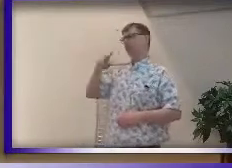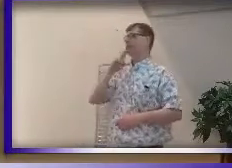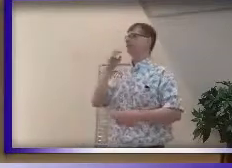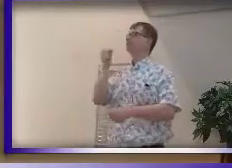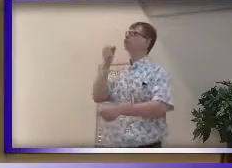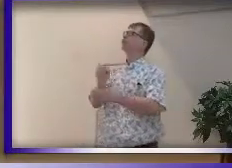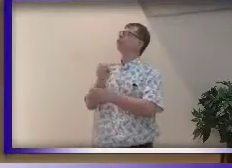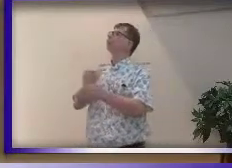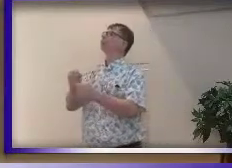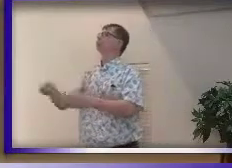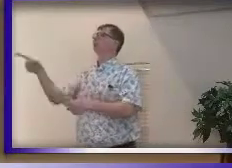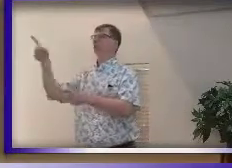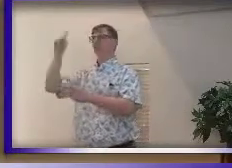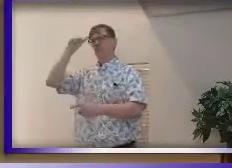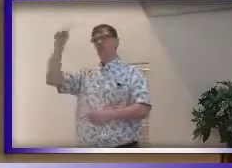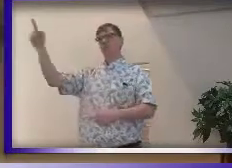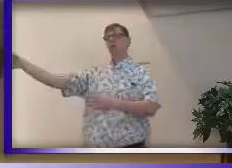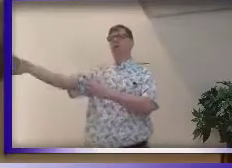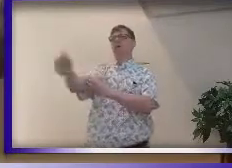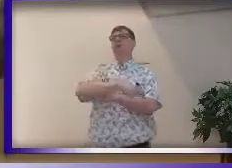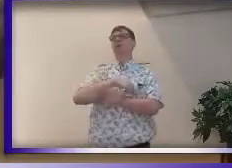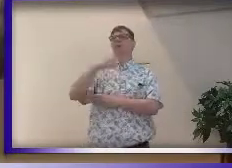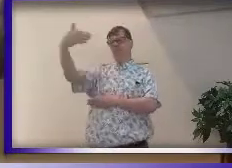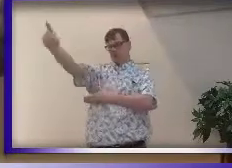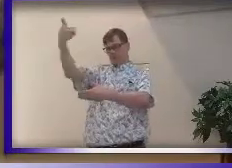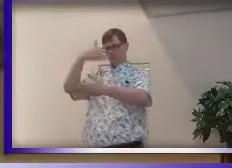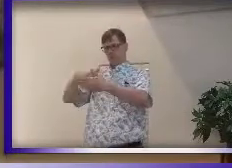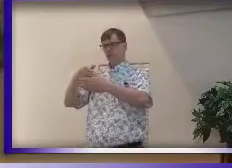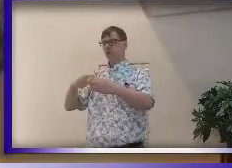be improved, that's a great reason to bring kids in here.